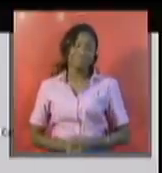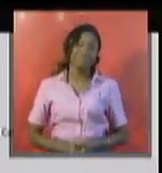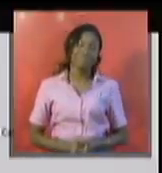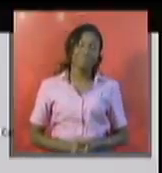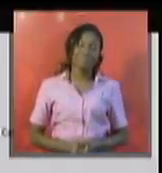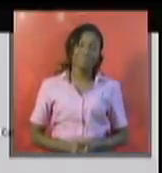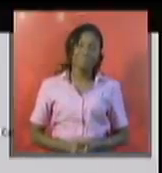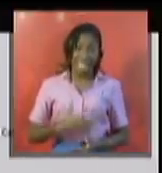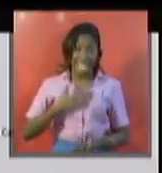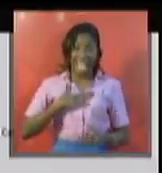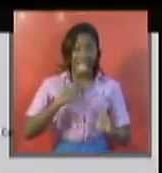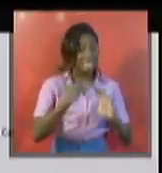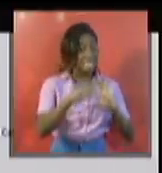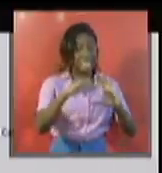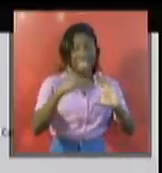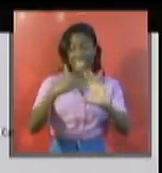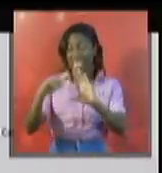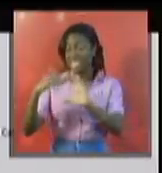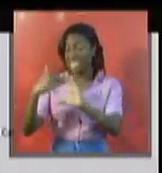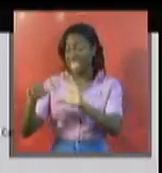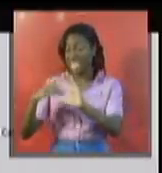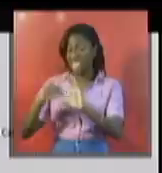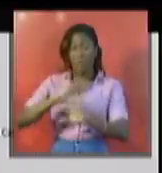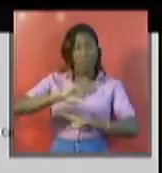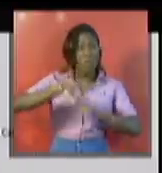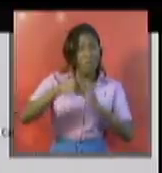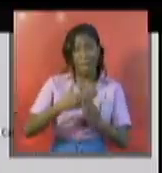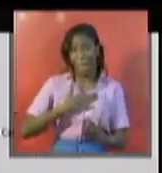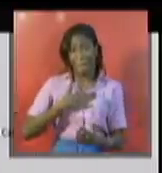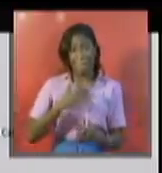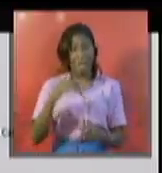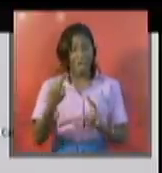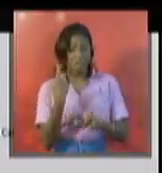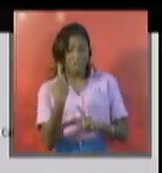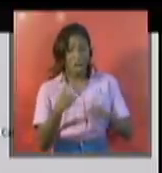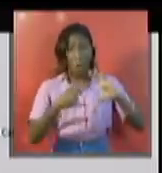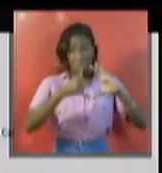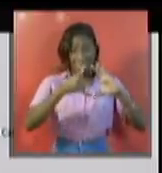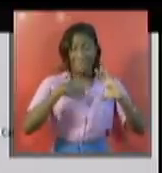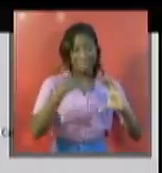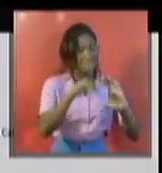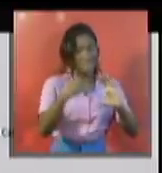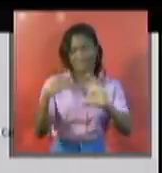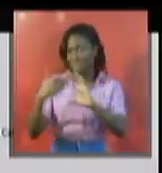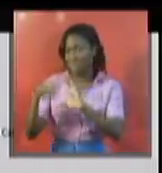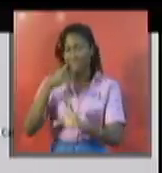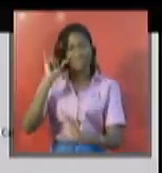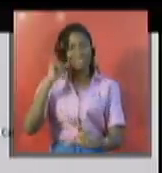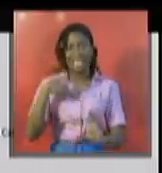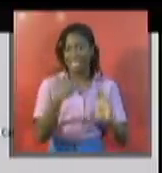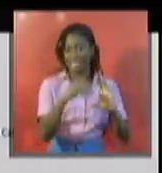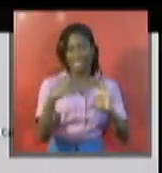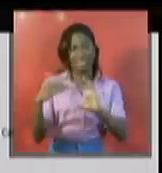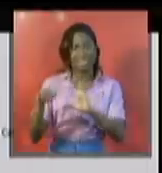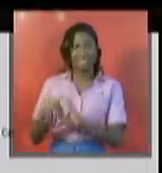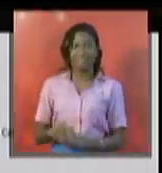I sent to all my contacts on social media yesterday, including those of you in the media who I have on contacts, who I